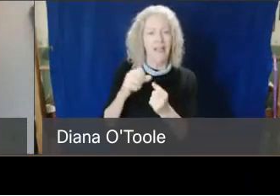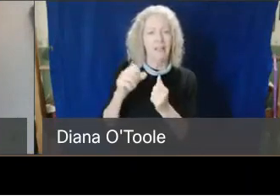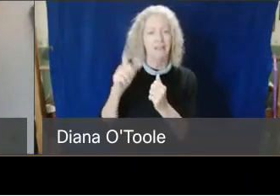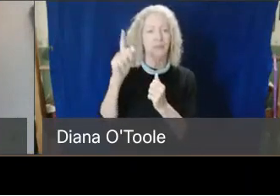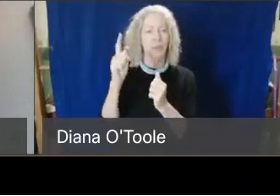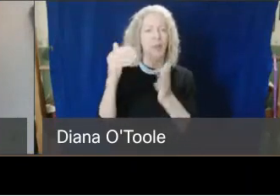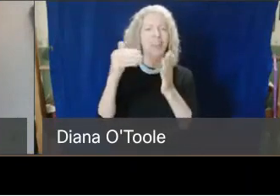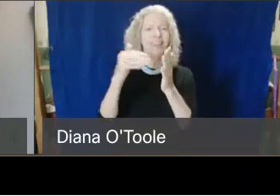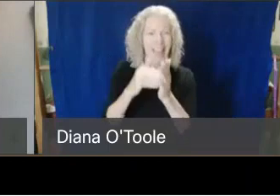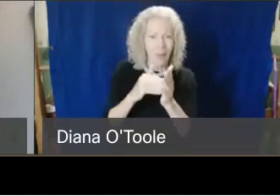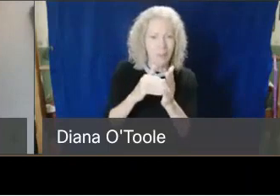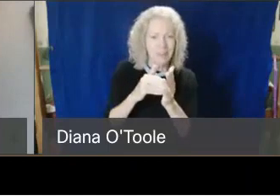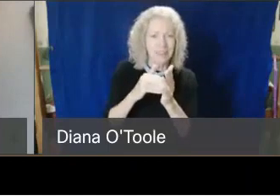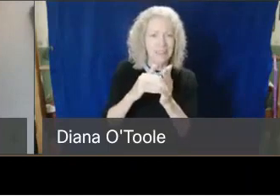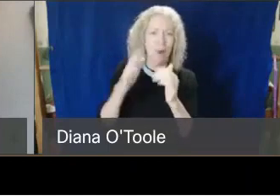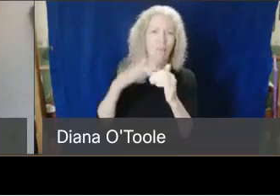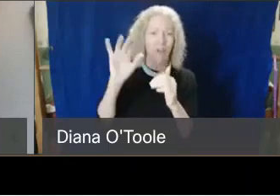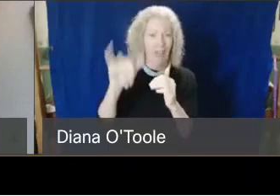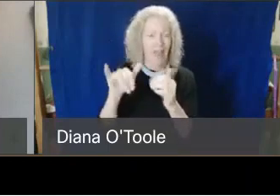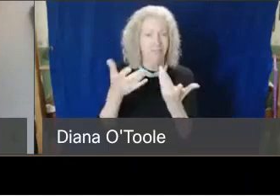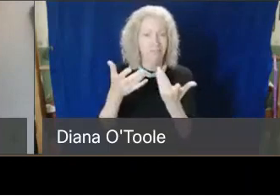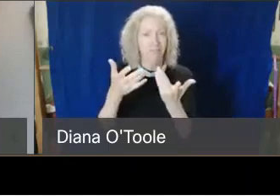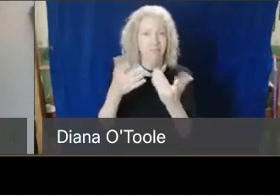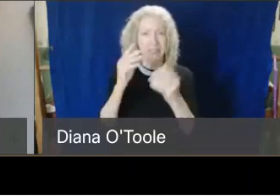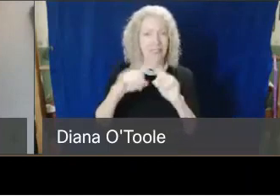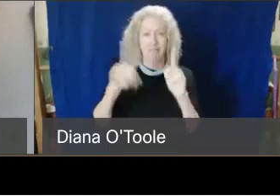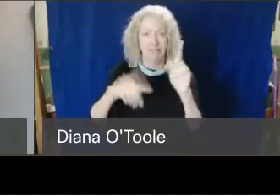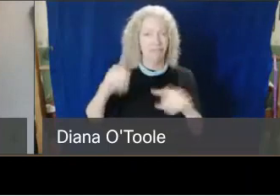the pantry and the food needs of our Pikes Peak community.